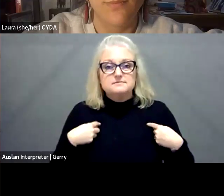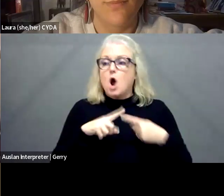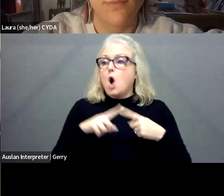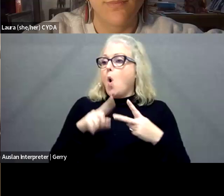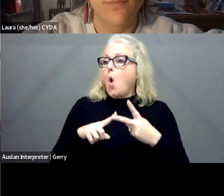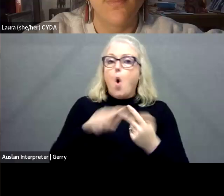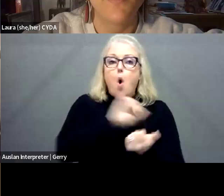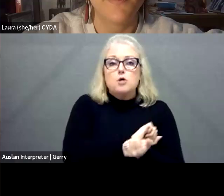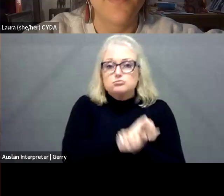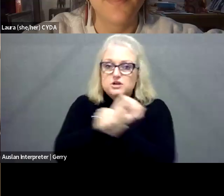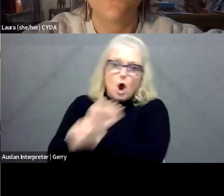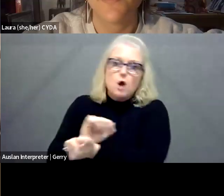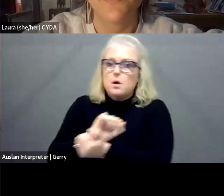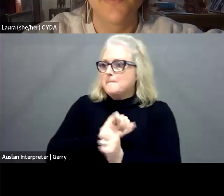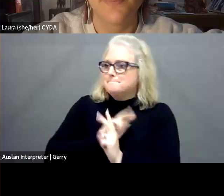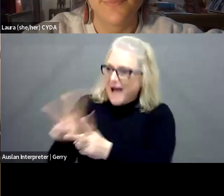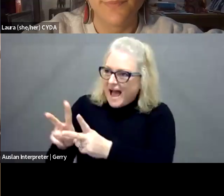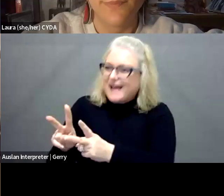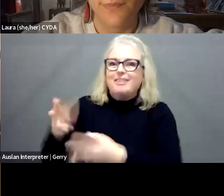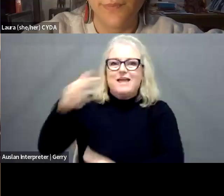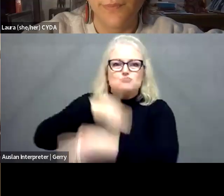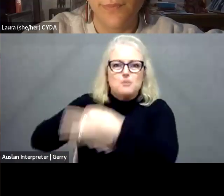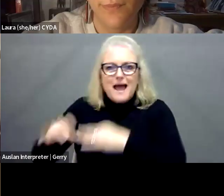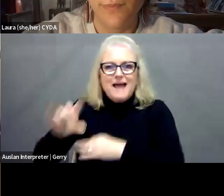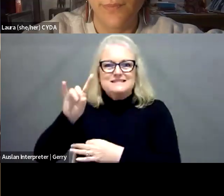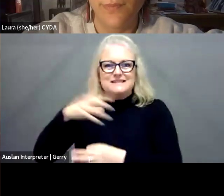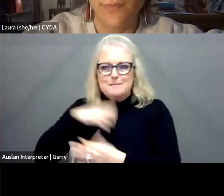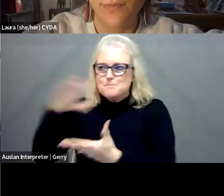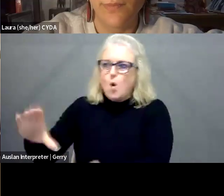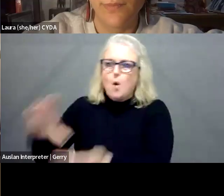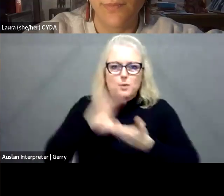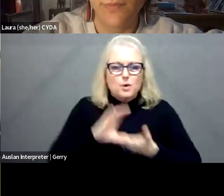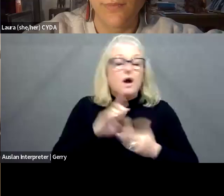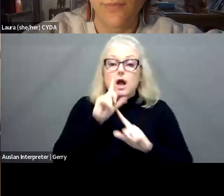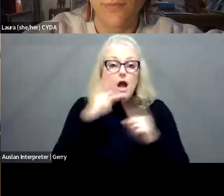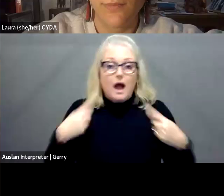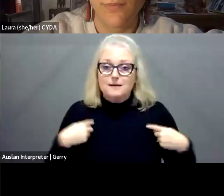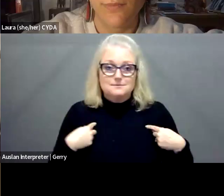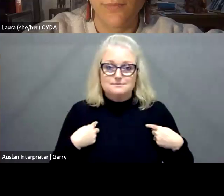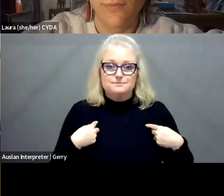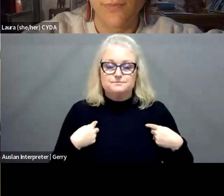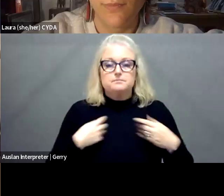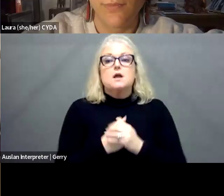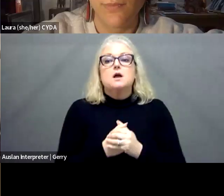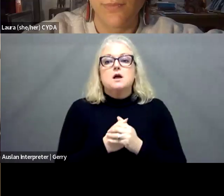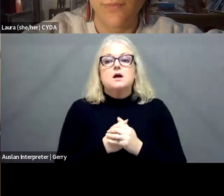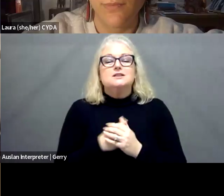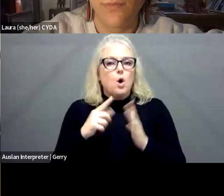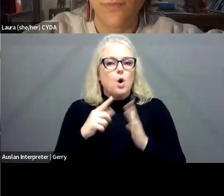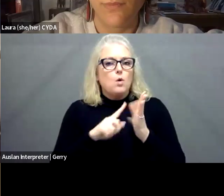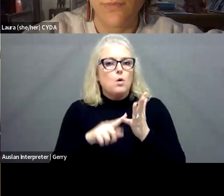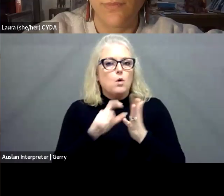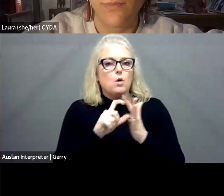them and get 10 more and then get 10 more. Like, that's not something that we can do. And with services like Audible becoming